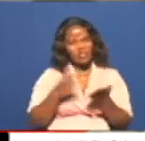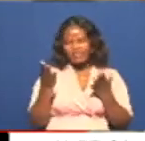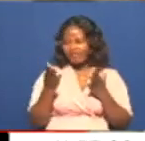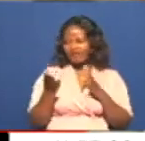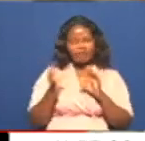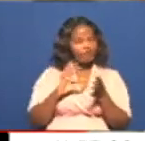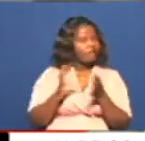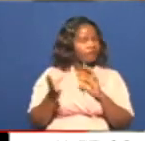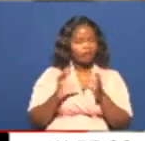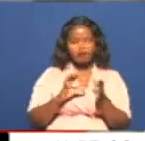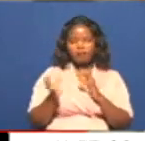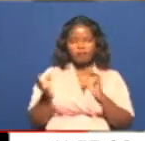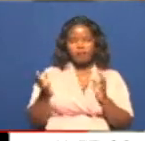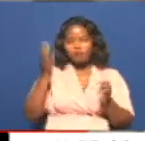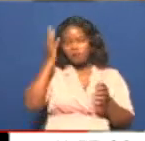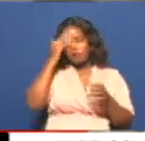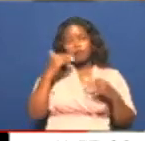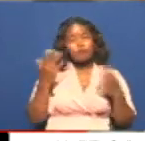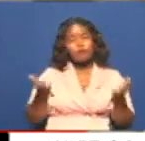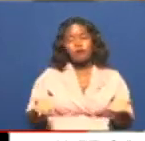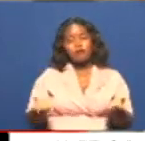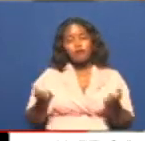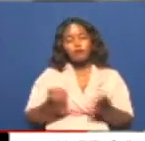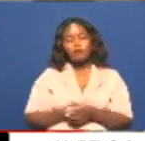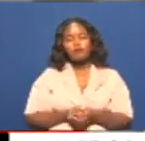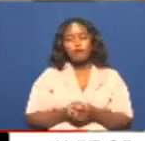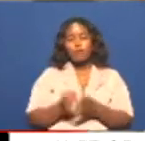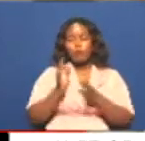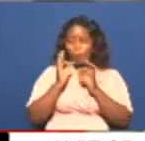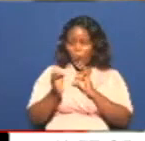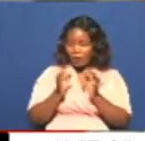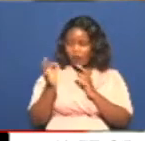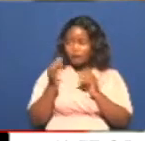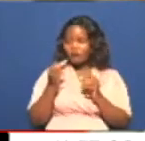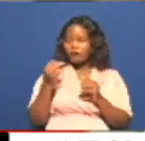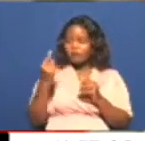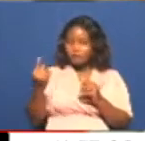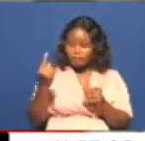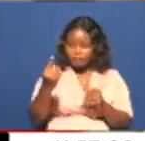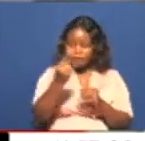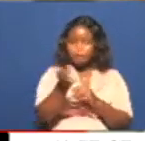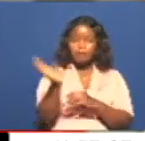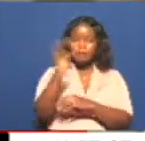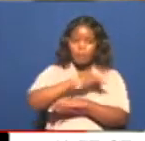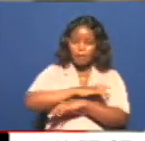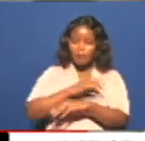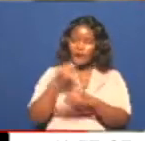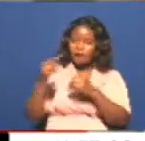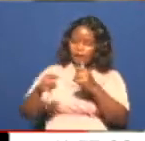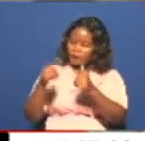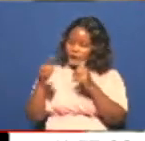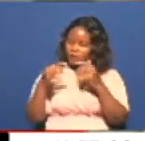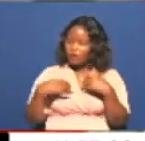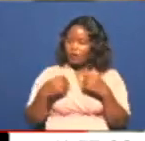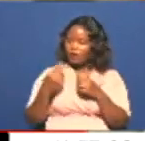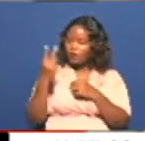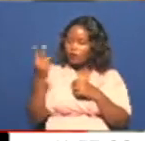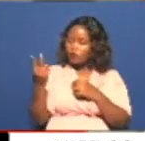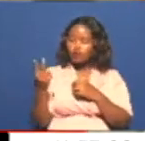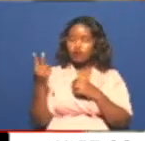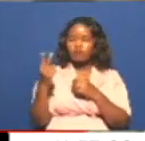we're looking at this race, it is each and every day it continues to shape itself as a two-horse race. Mm-hmm.